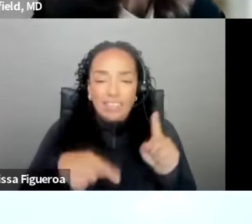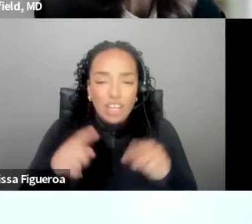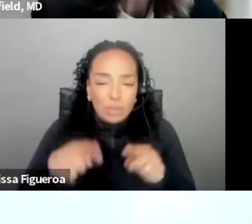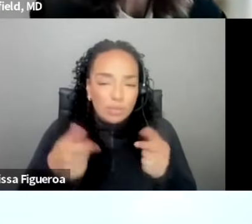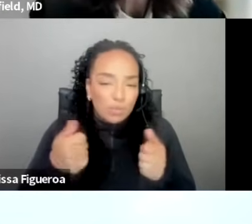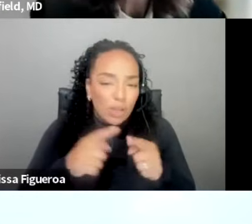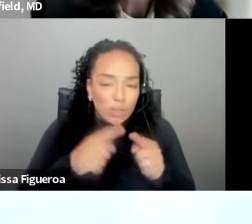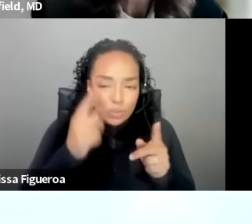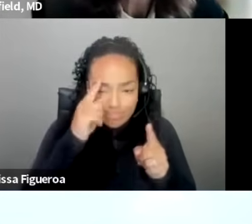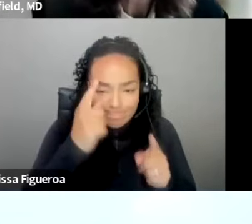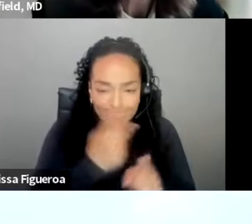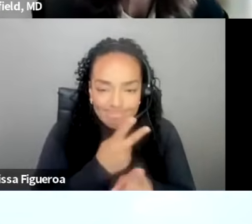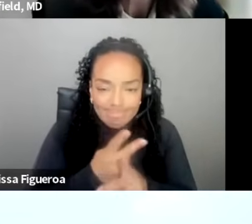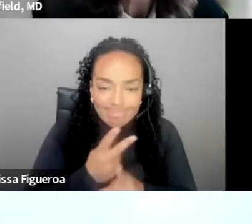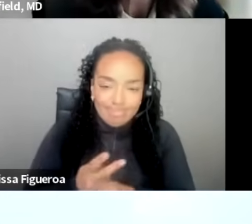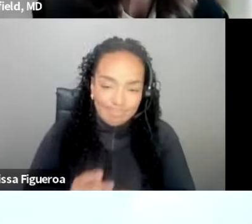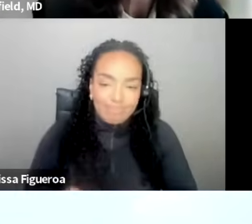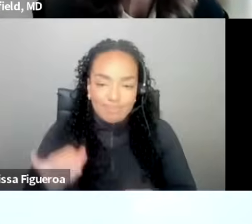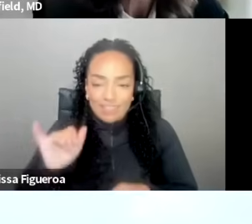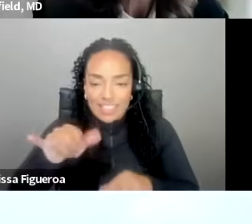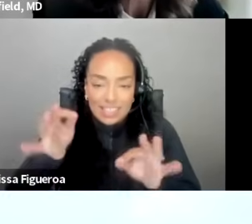decision. It's a great point.